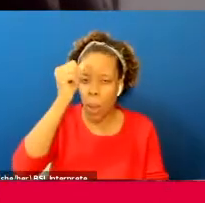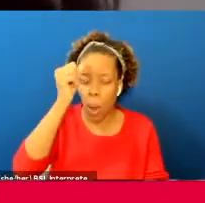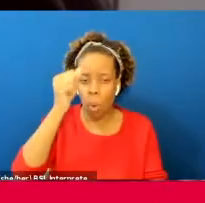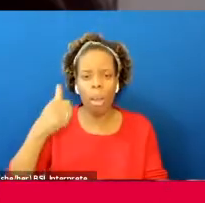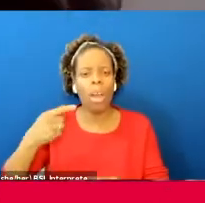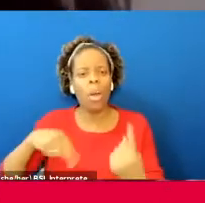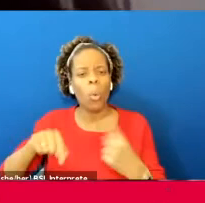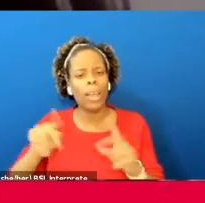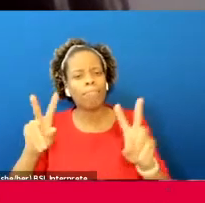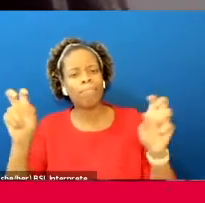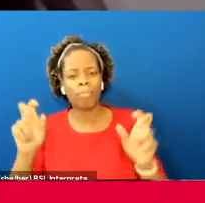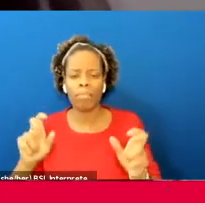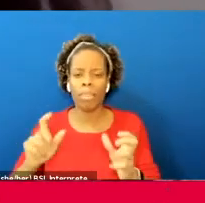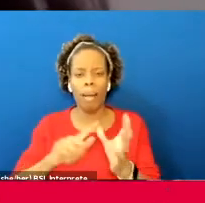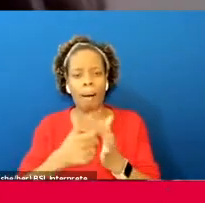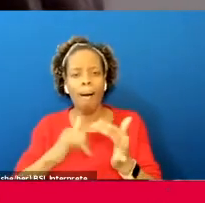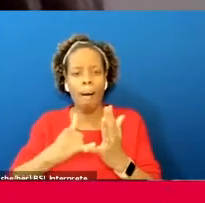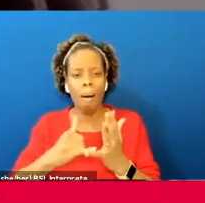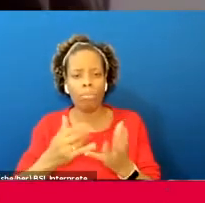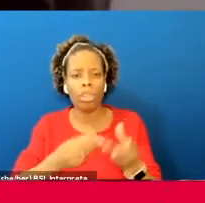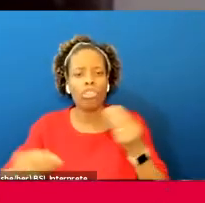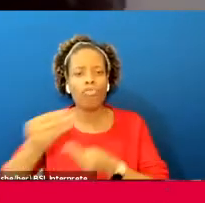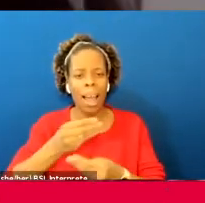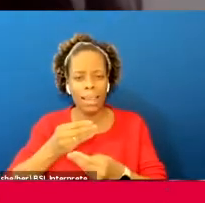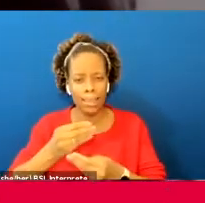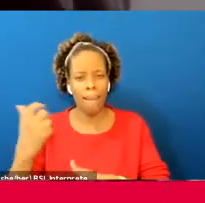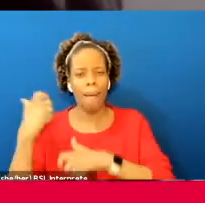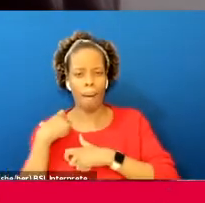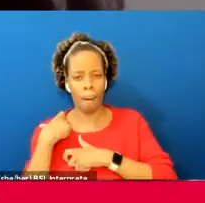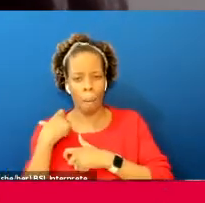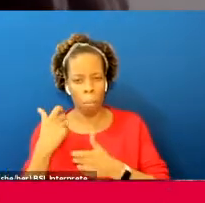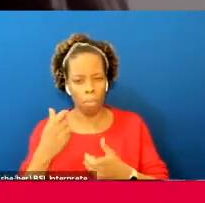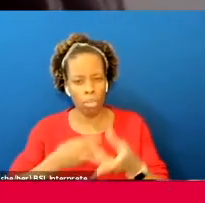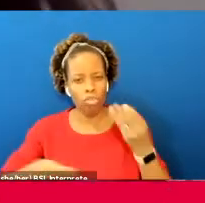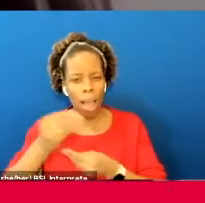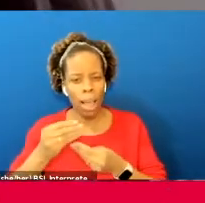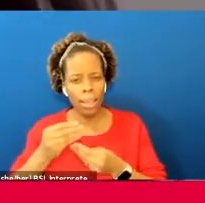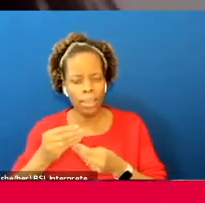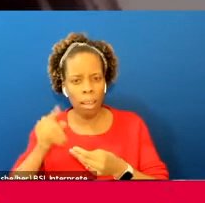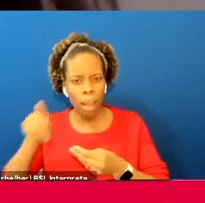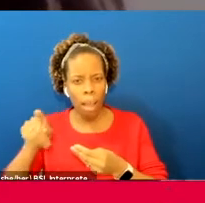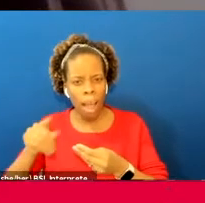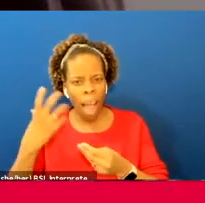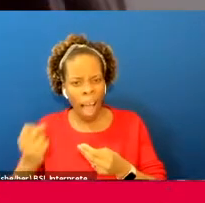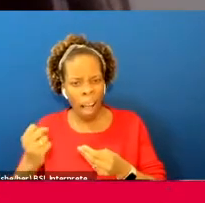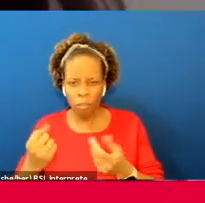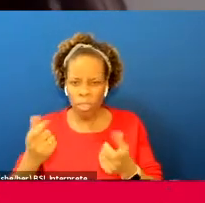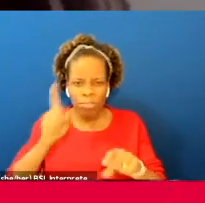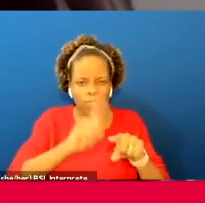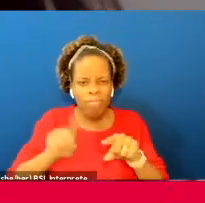trade and we talk about weapons, it's not just weapons in the sense of universities